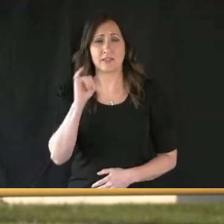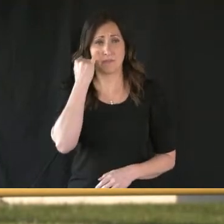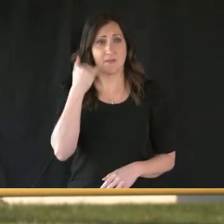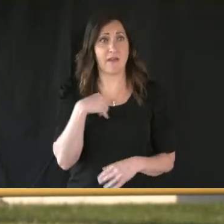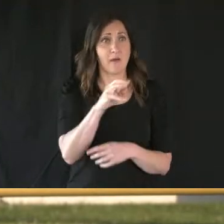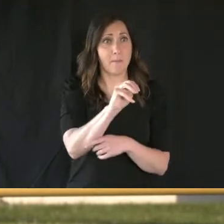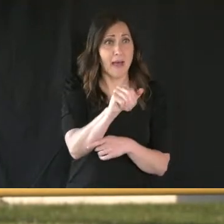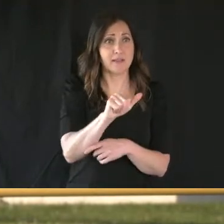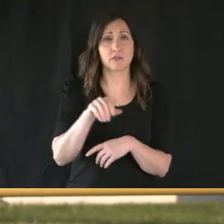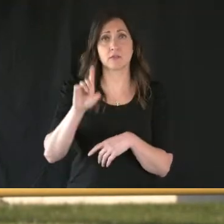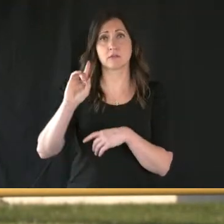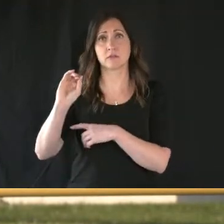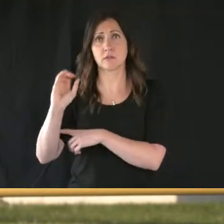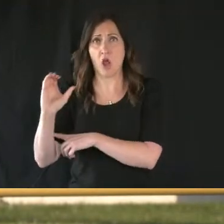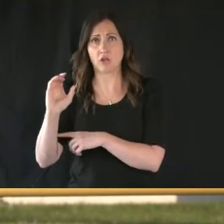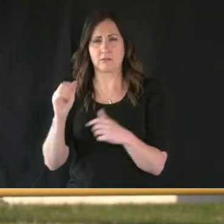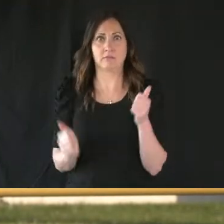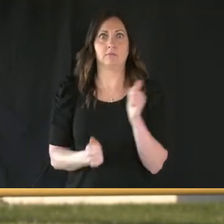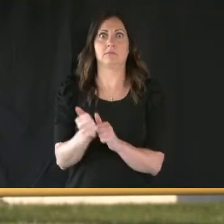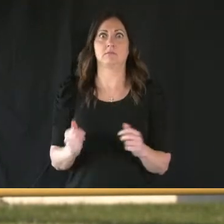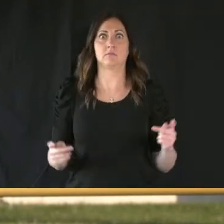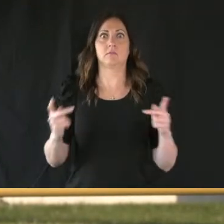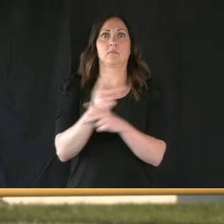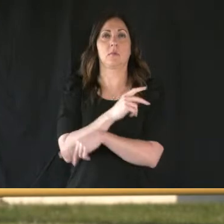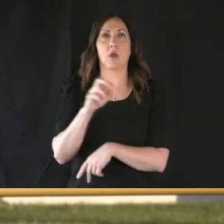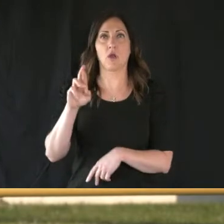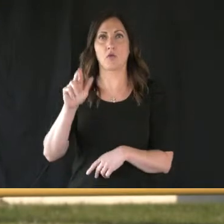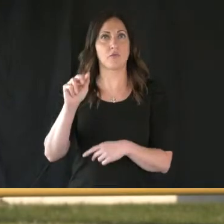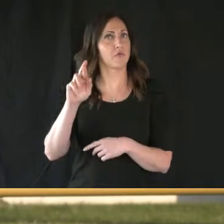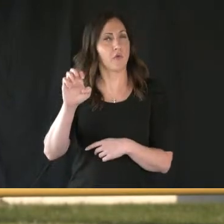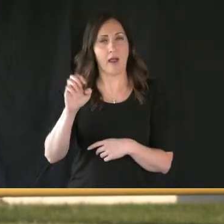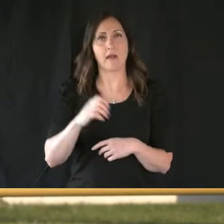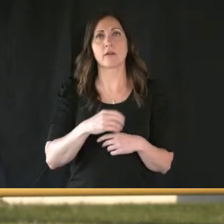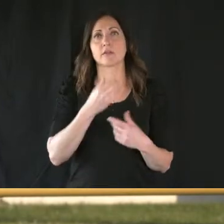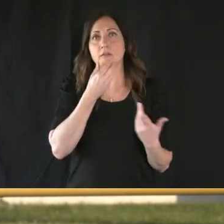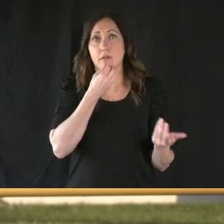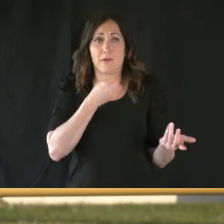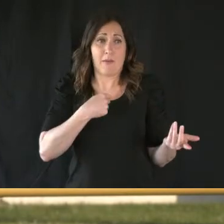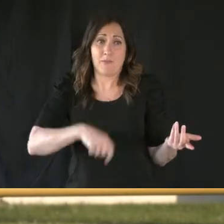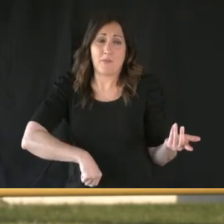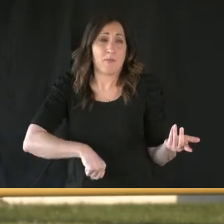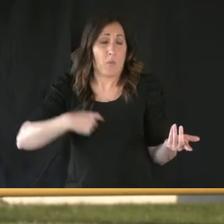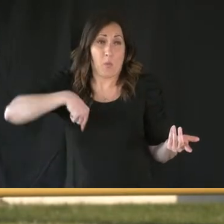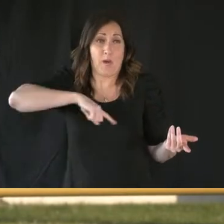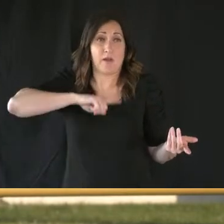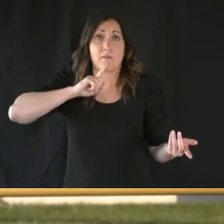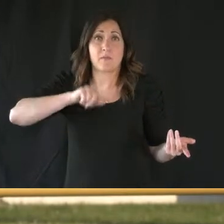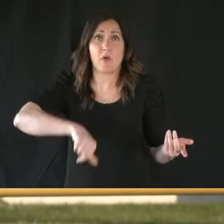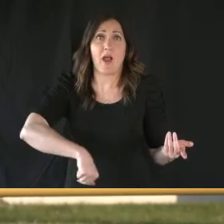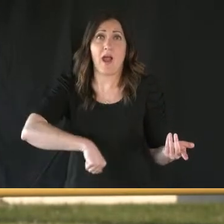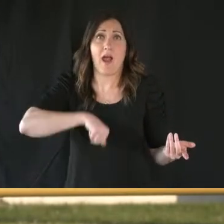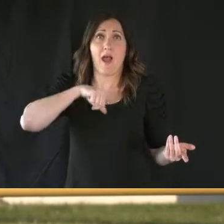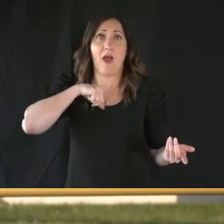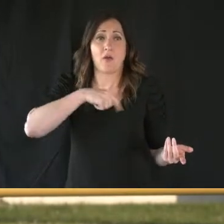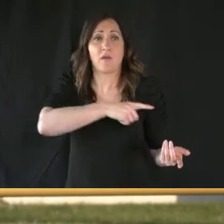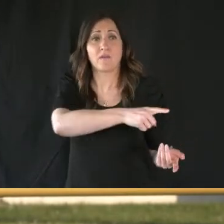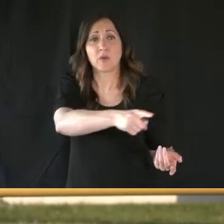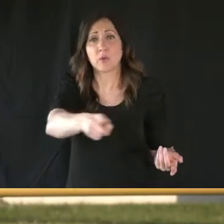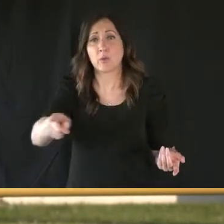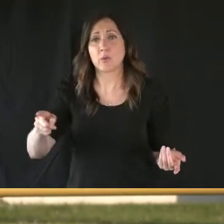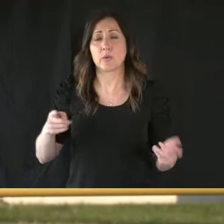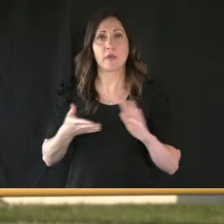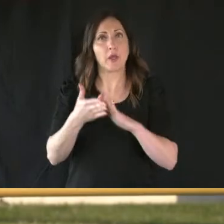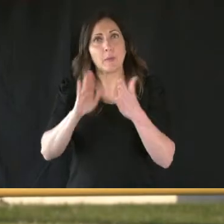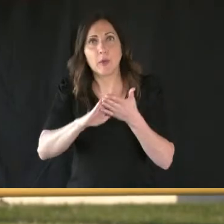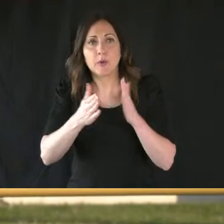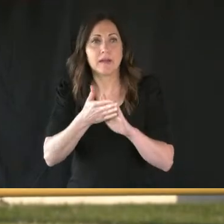rarer yet. So, needless to say, we're proud of you. Your community and state, nation